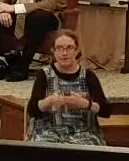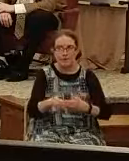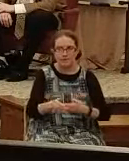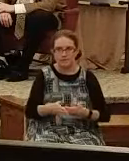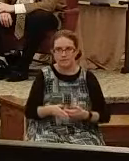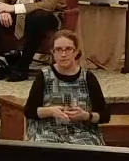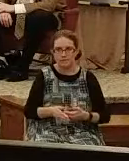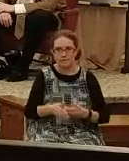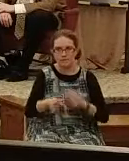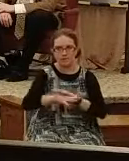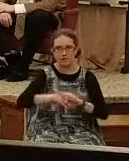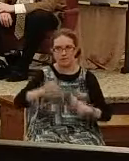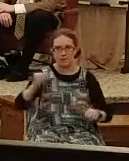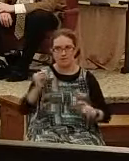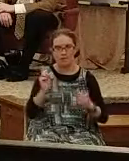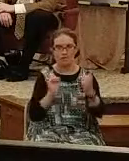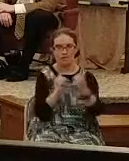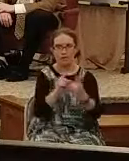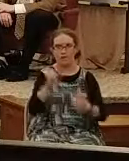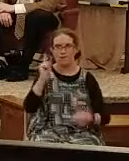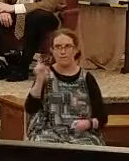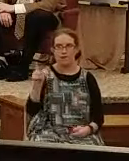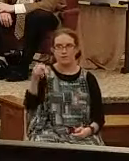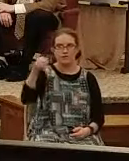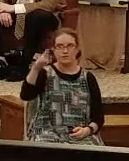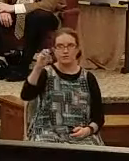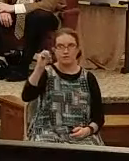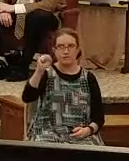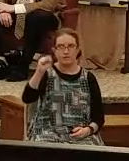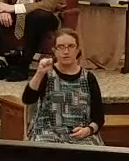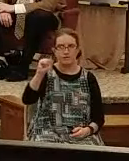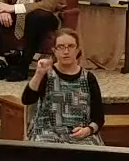that he went out and met his first prostitute.